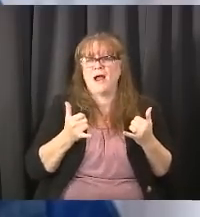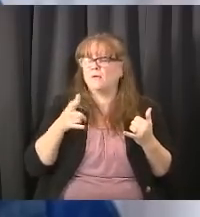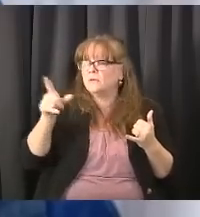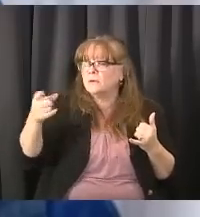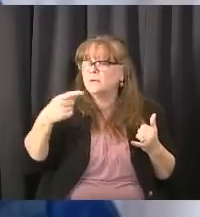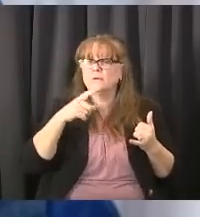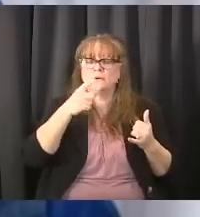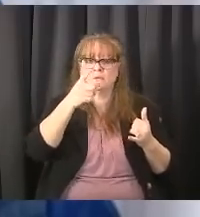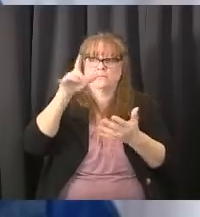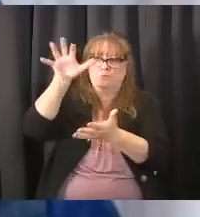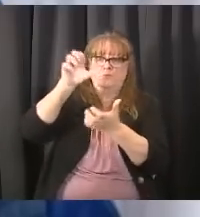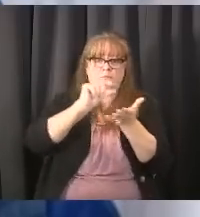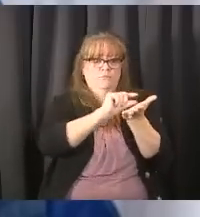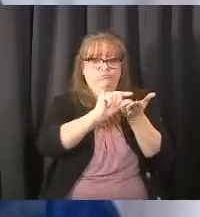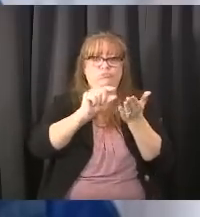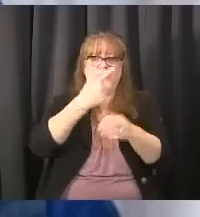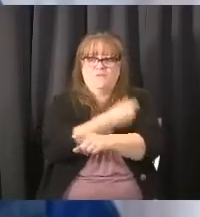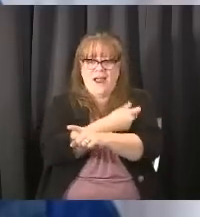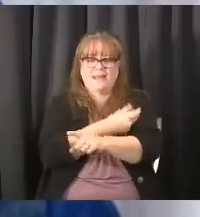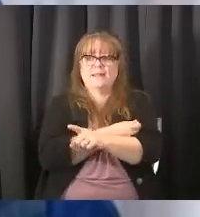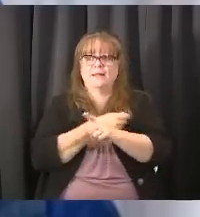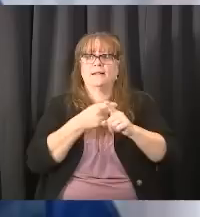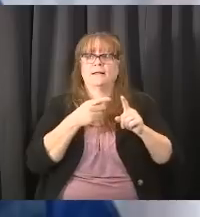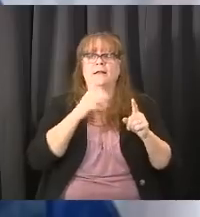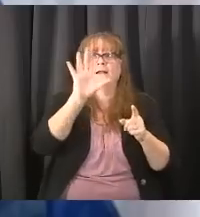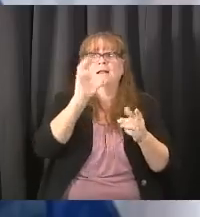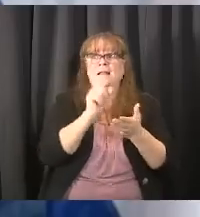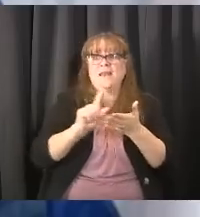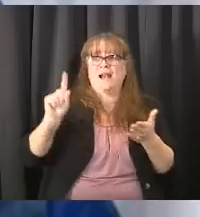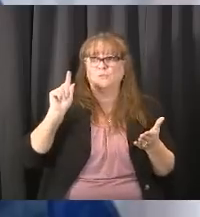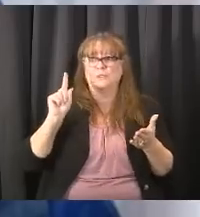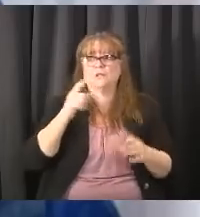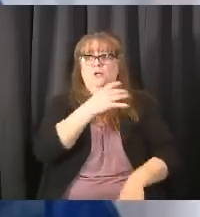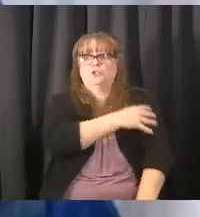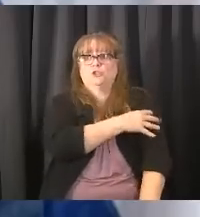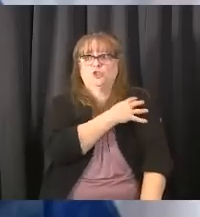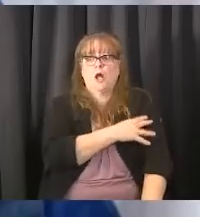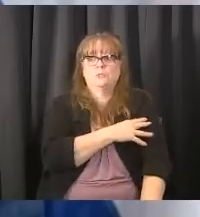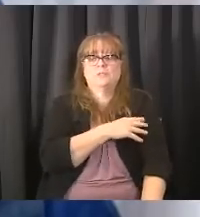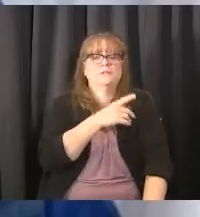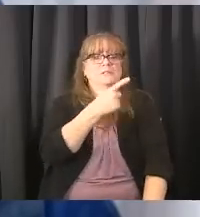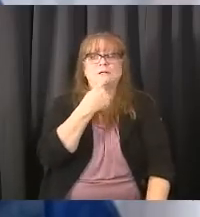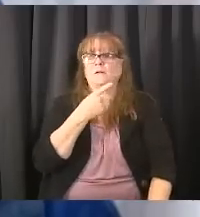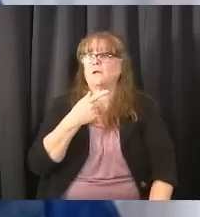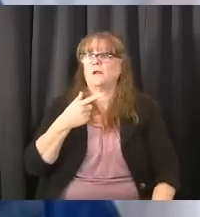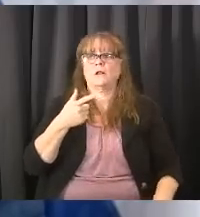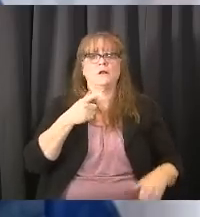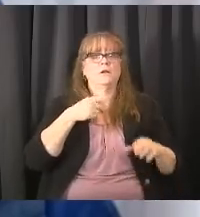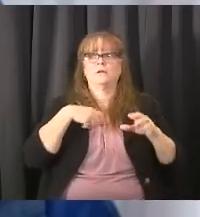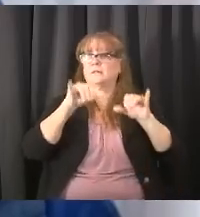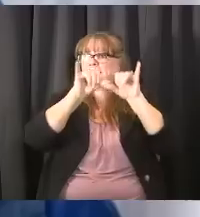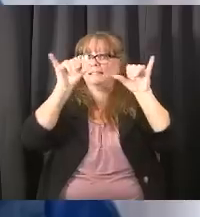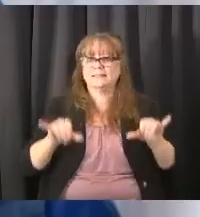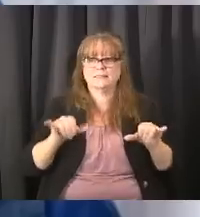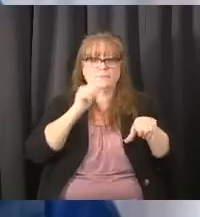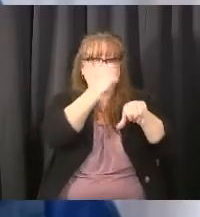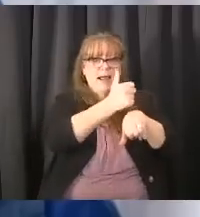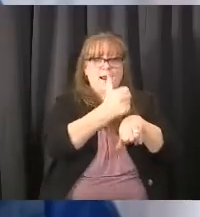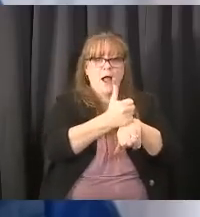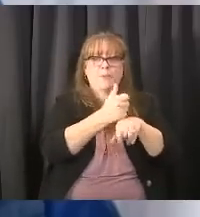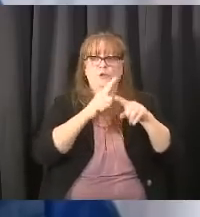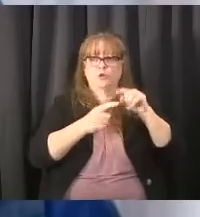it was part of the problem was getting the infrastructure up and running, and that would change this week. But according to the CDC, it looks